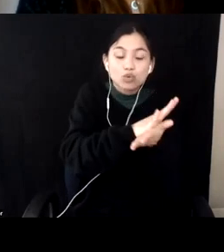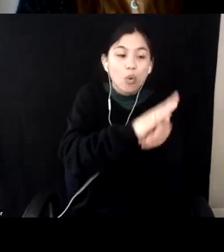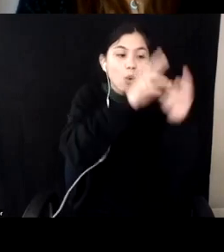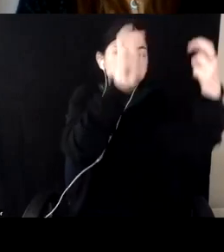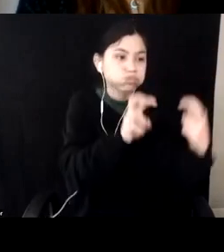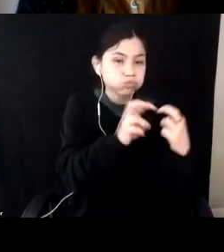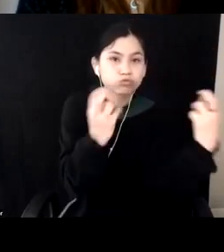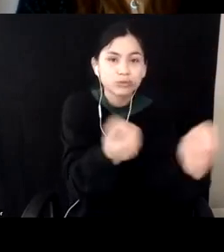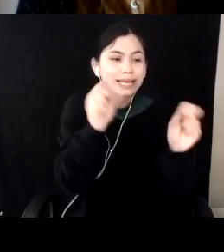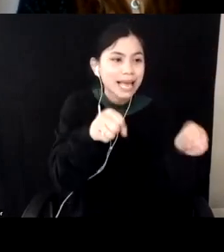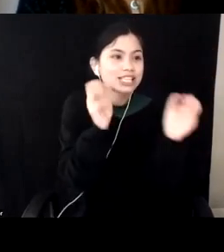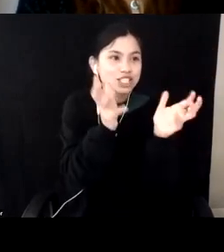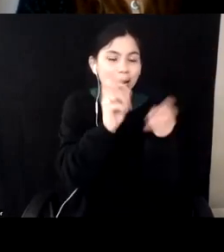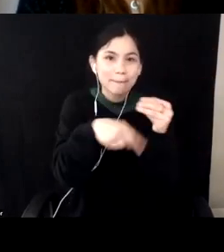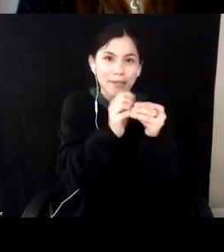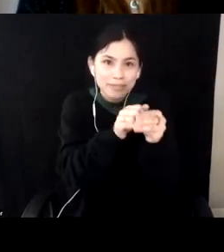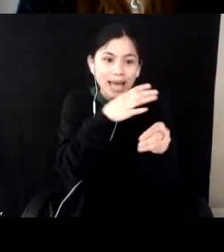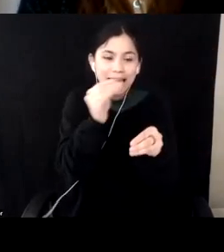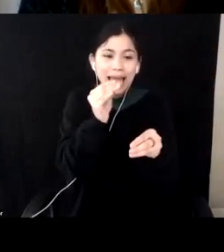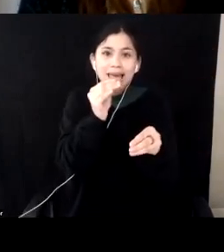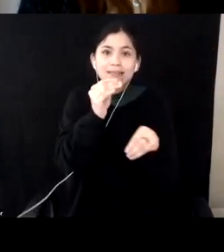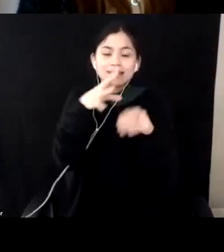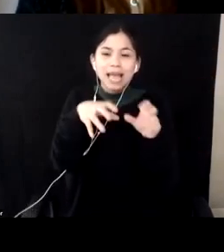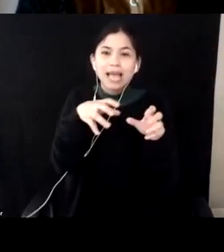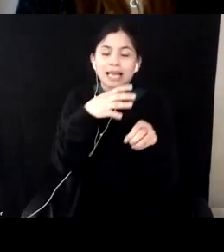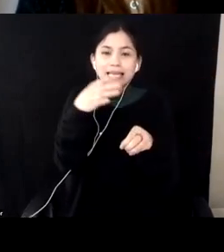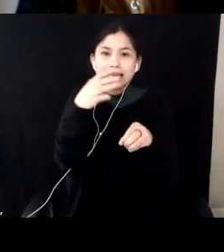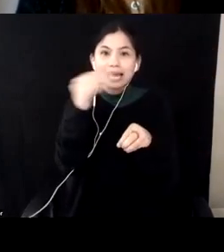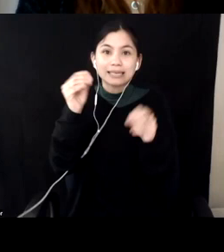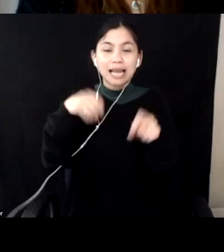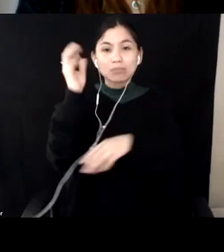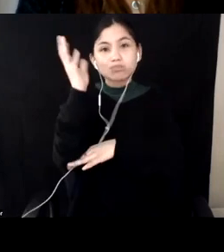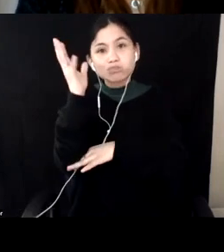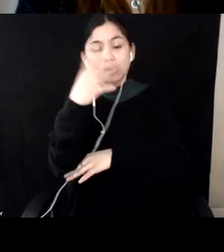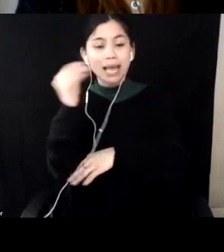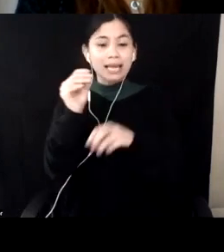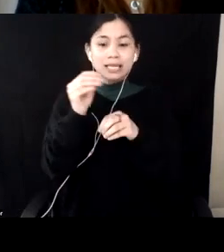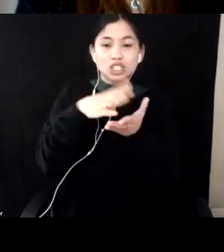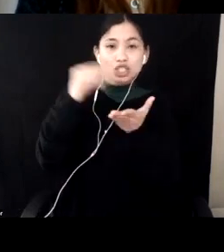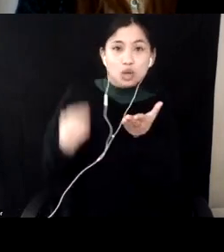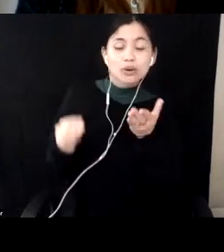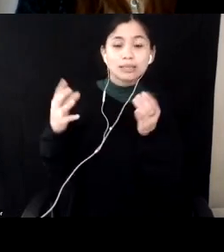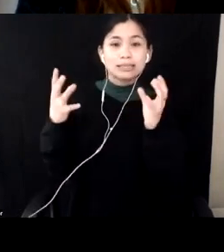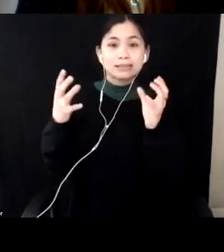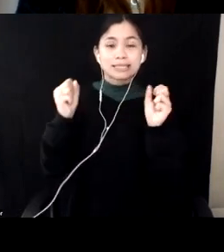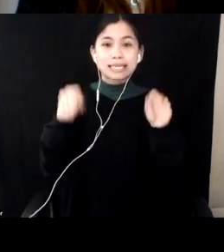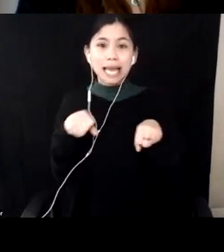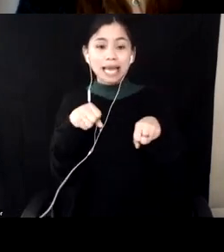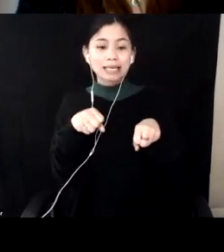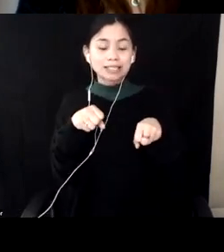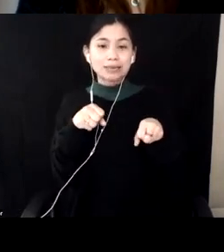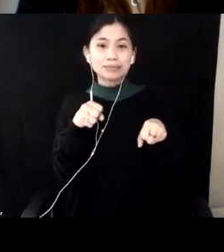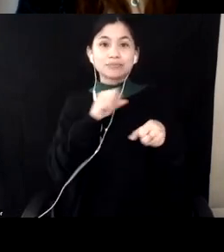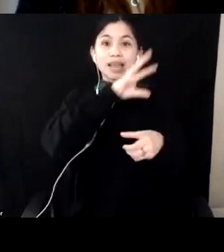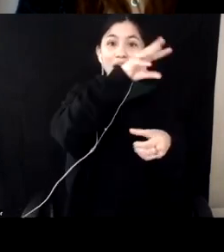it into their lesson plans, and all the students kind of bring what they're going to share, and they